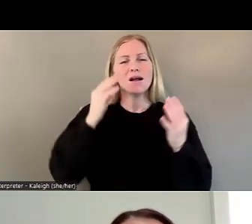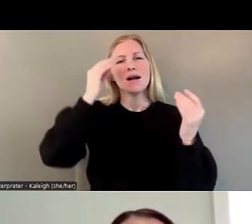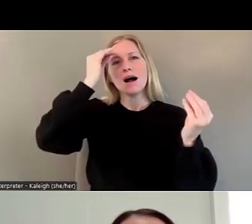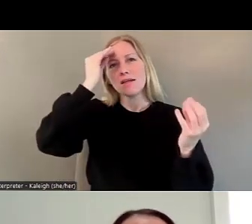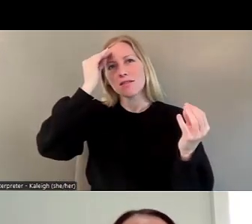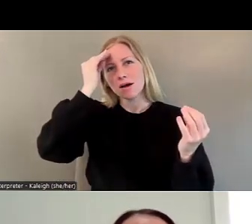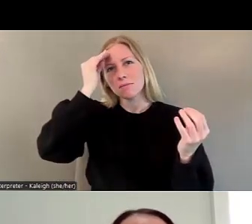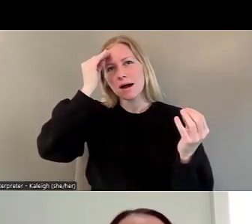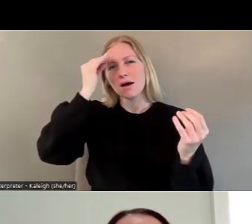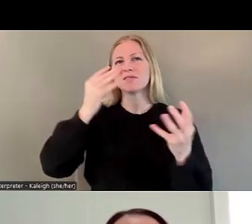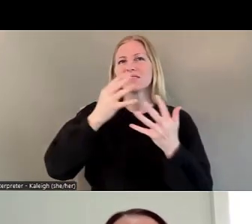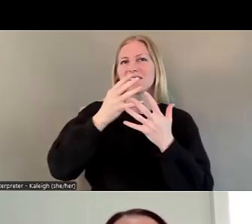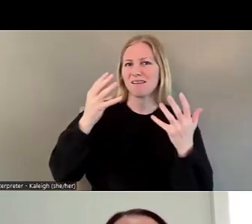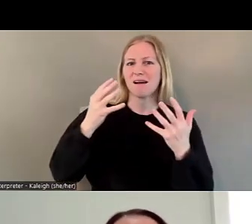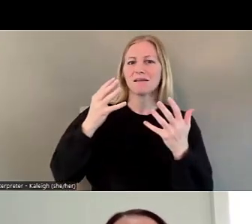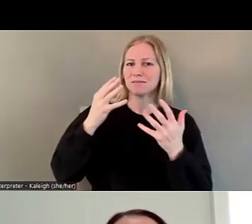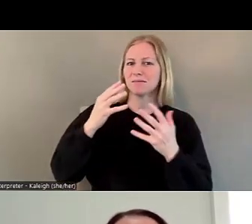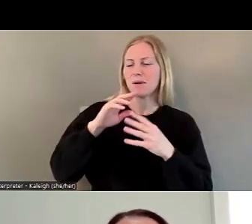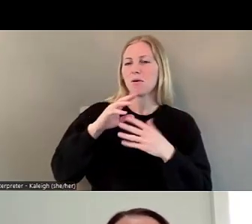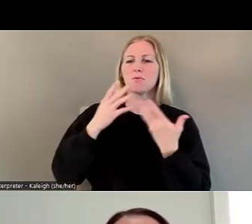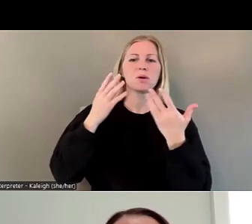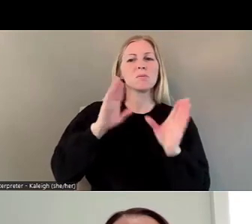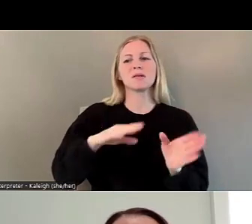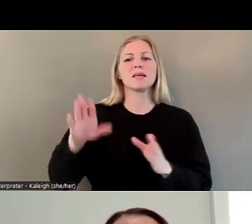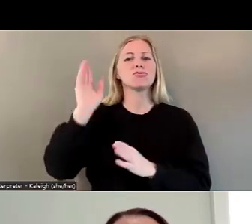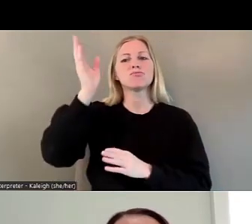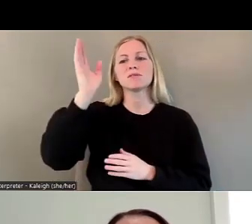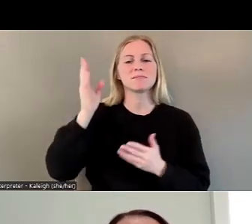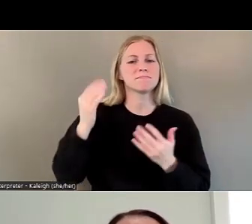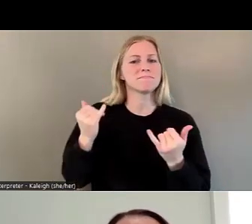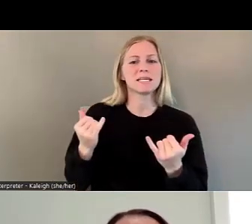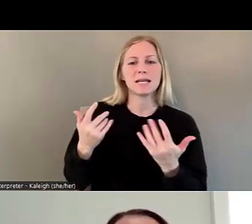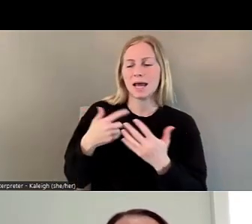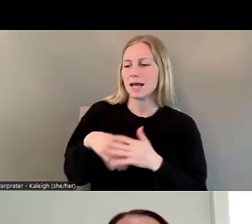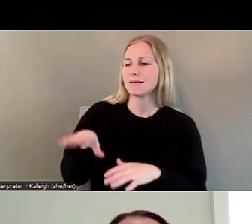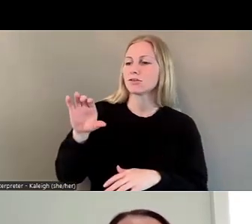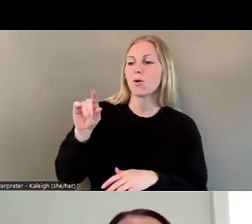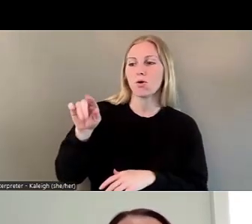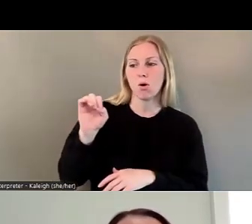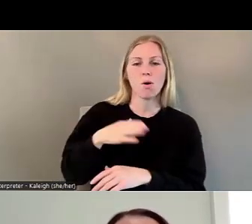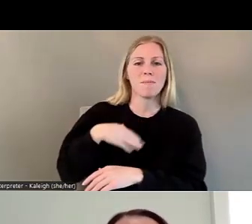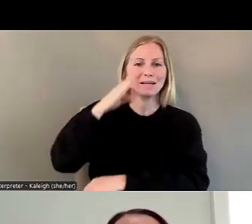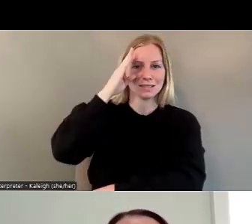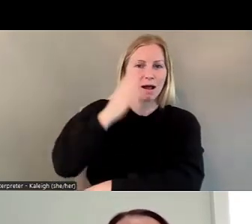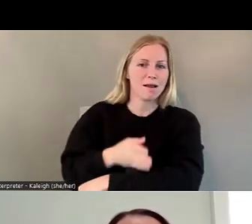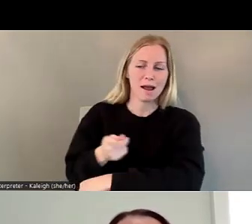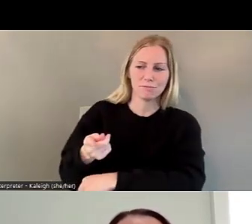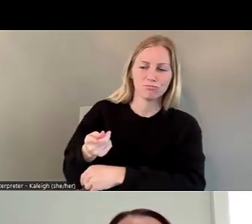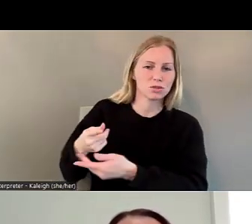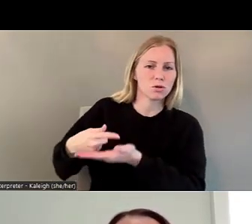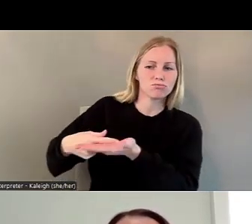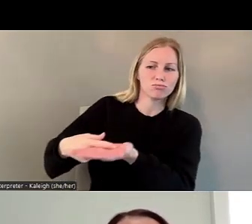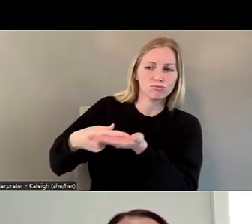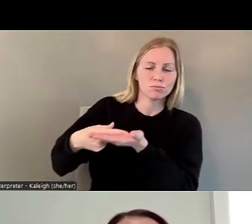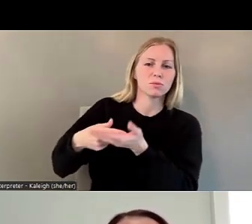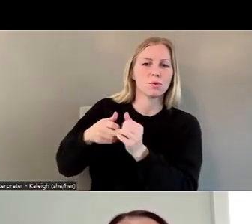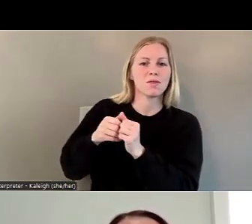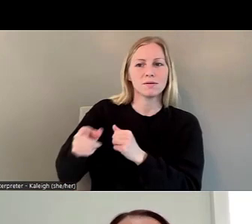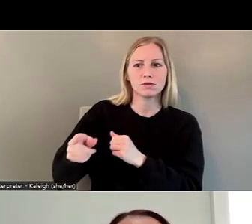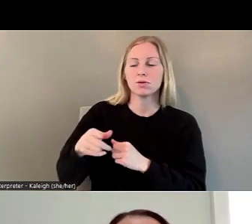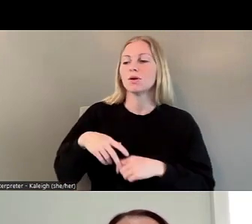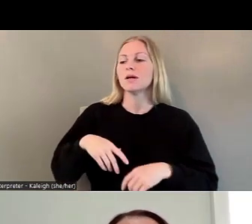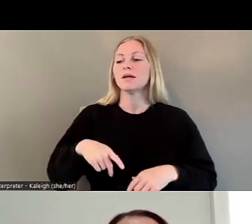Cole about sharing his experiences with exclusionary timeout rooms. Of course, it was important for me to first get his